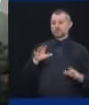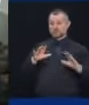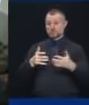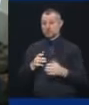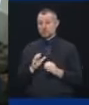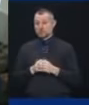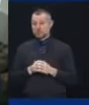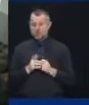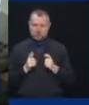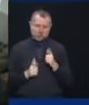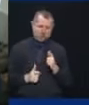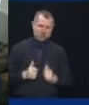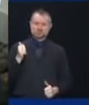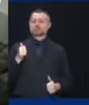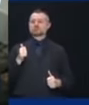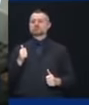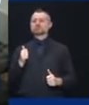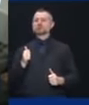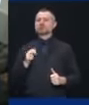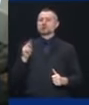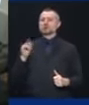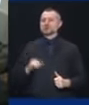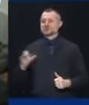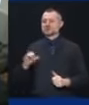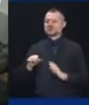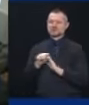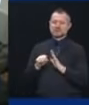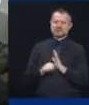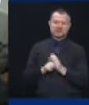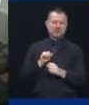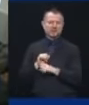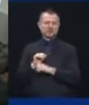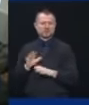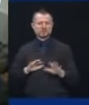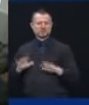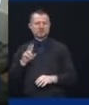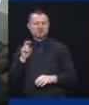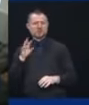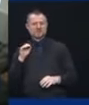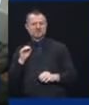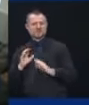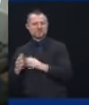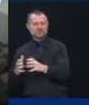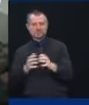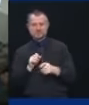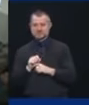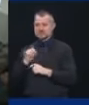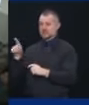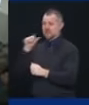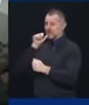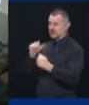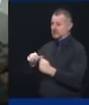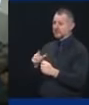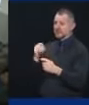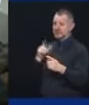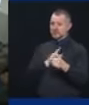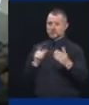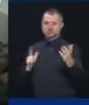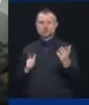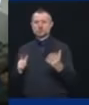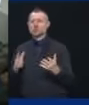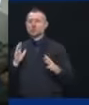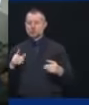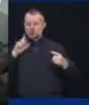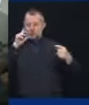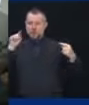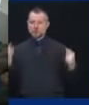state employers, 250 plus, have sent a letter to you and the legislature saying that would be counterproductive, it would slow the